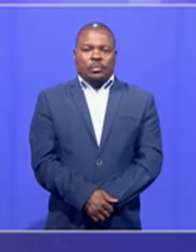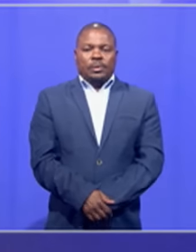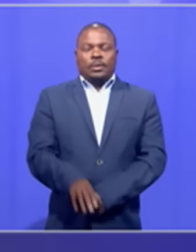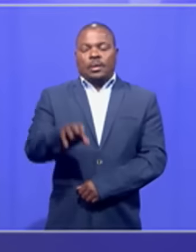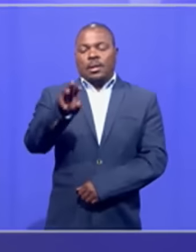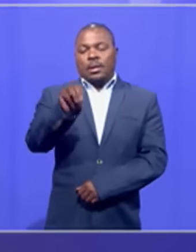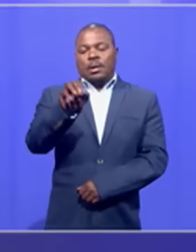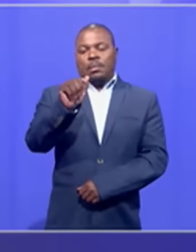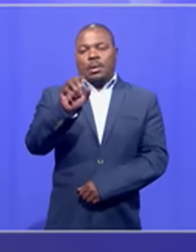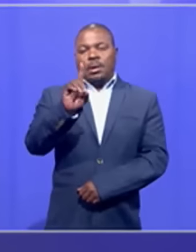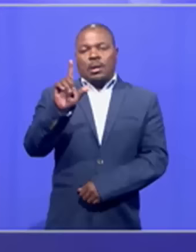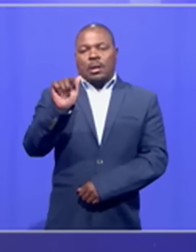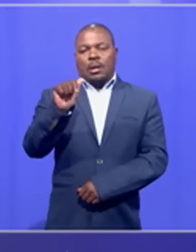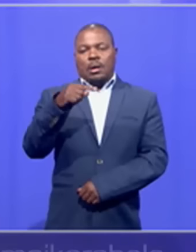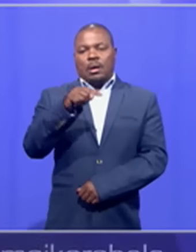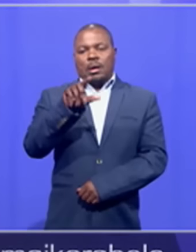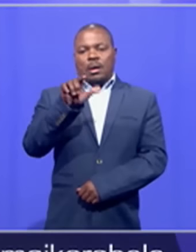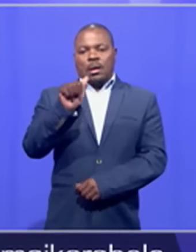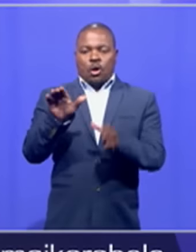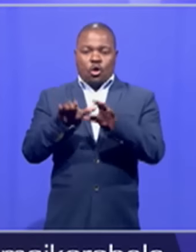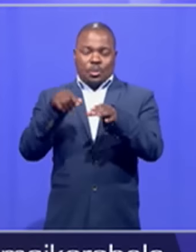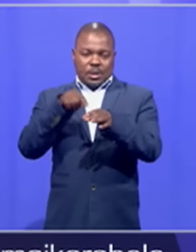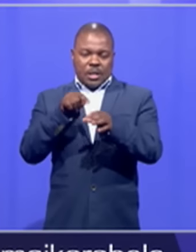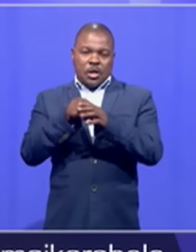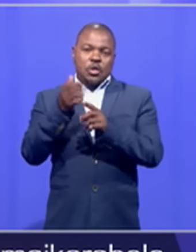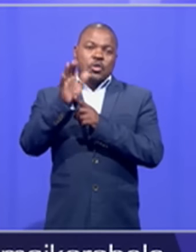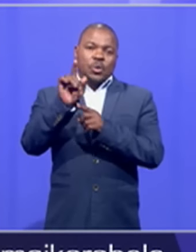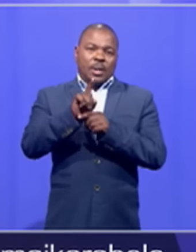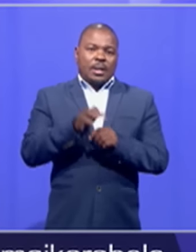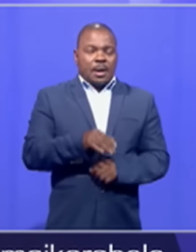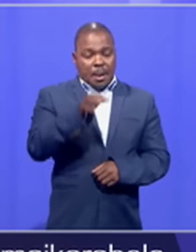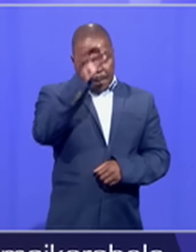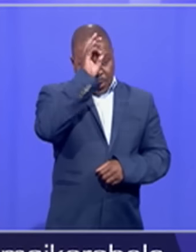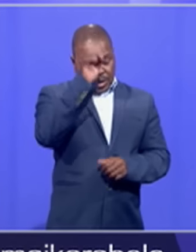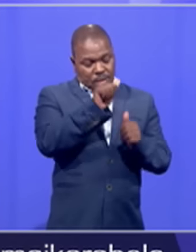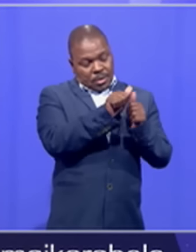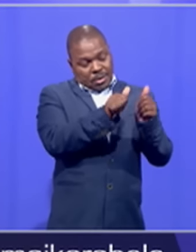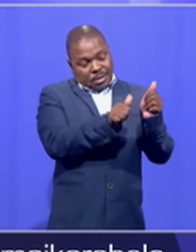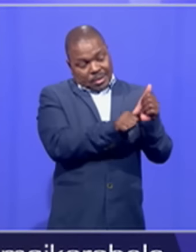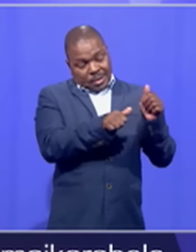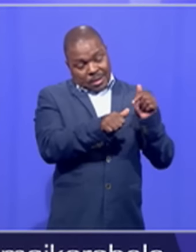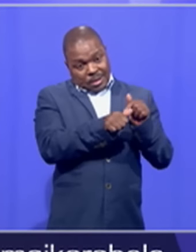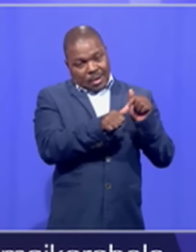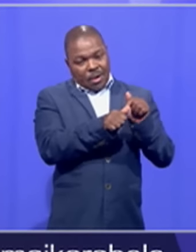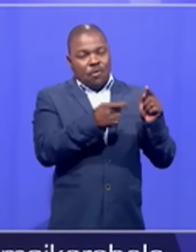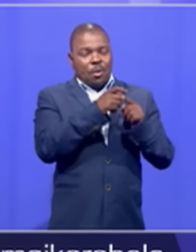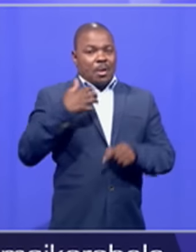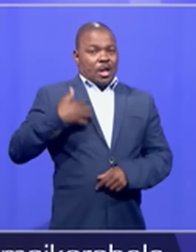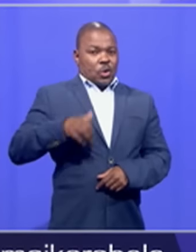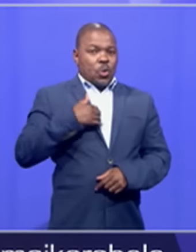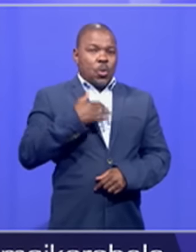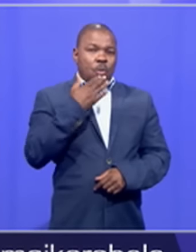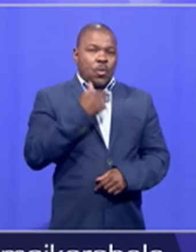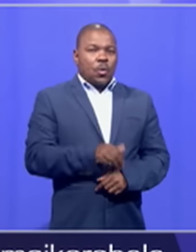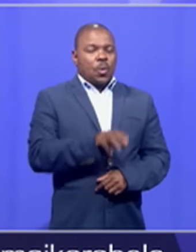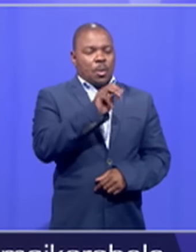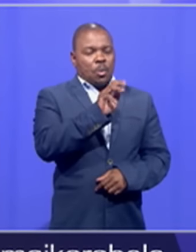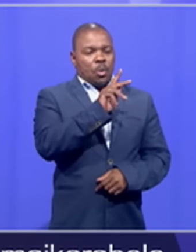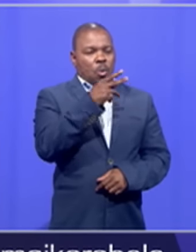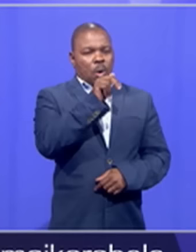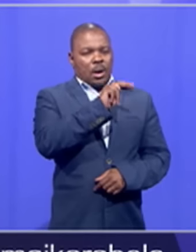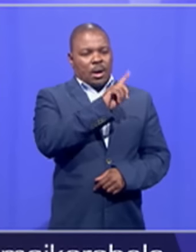Komishini ya Madlanga e tšweleditše kgatišo yeo e laetšago motlatša molaodi wa sephodisa ka Ekurhuleni Brigadier Julius Mkhwanazi a botša molaodi